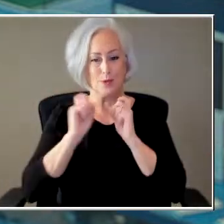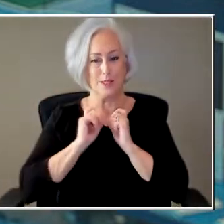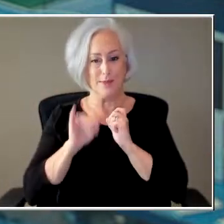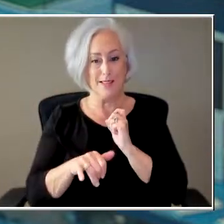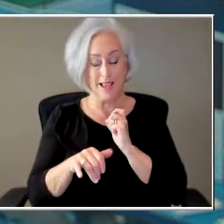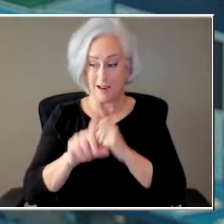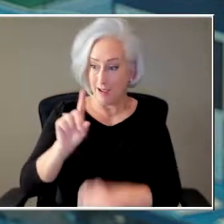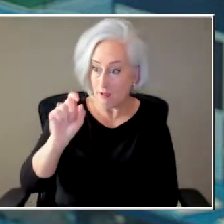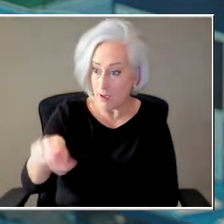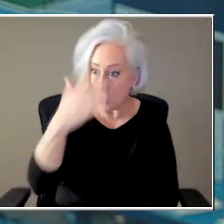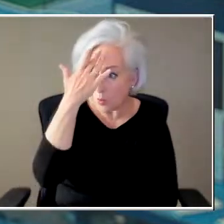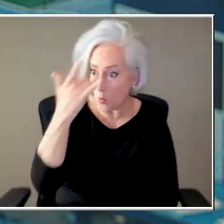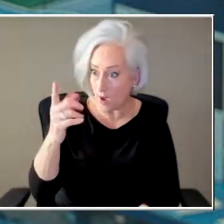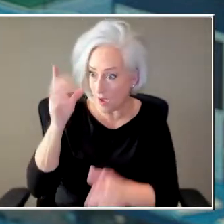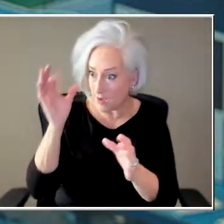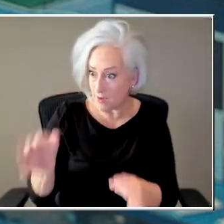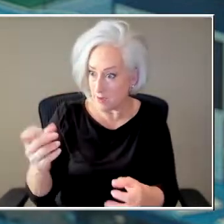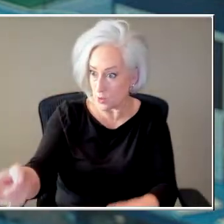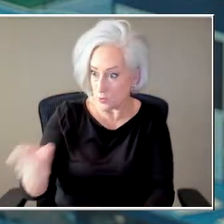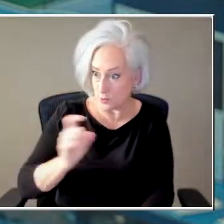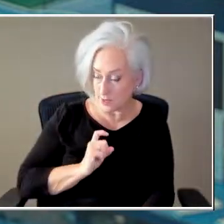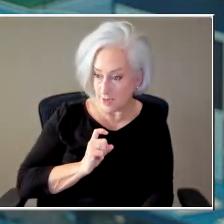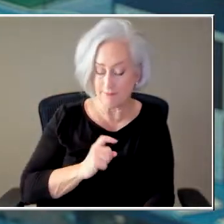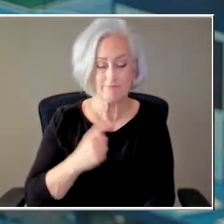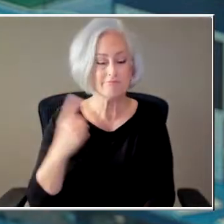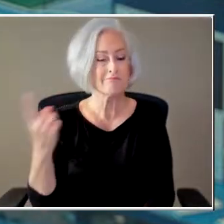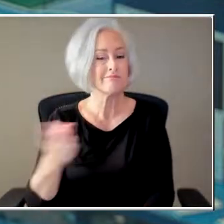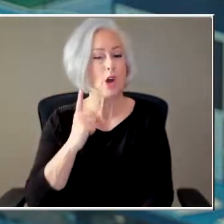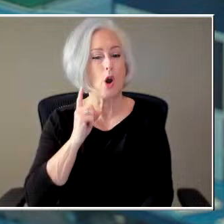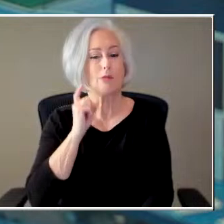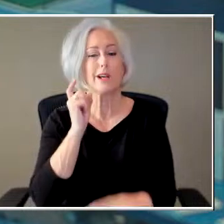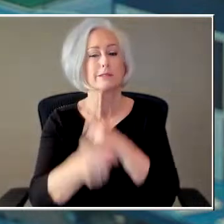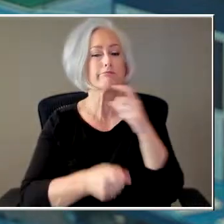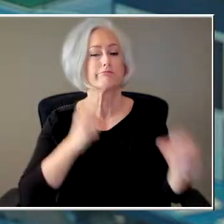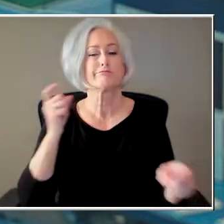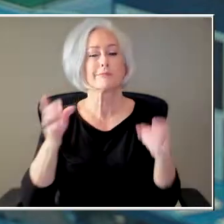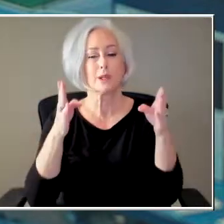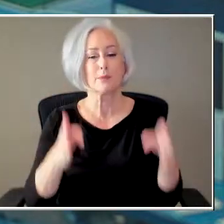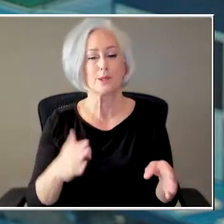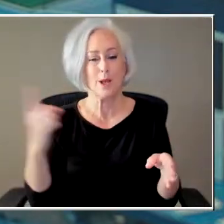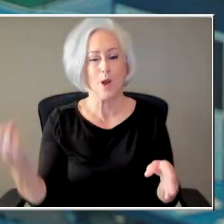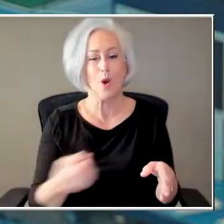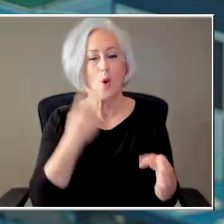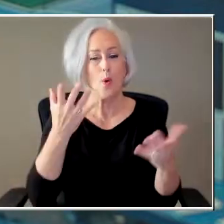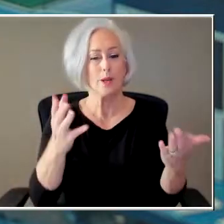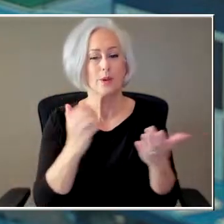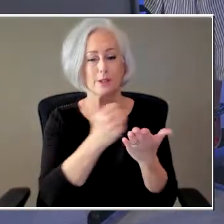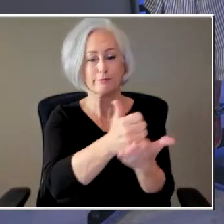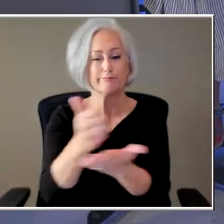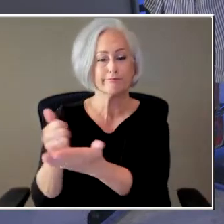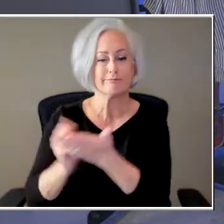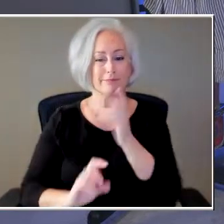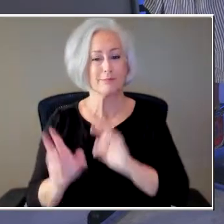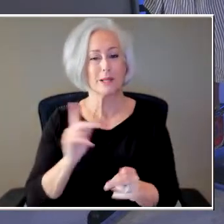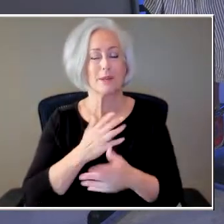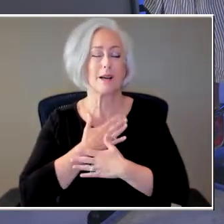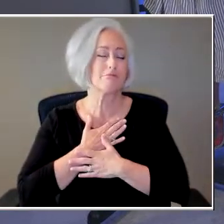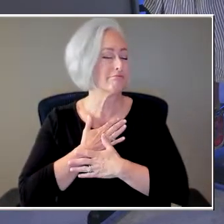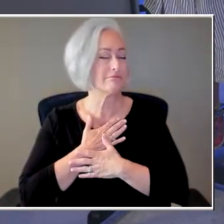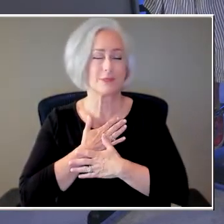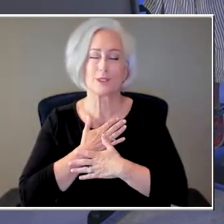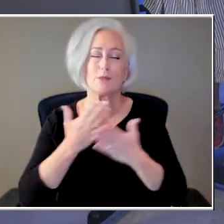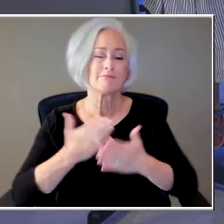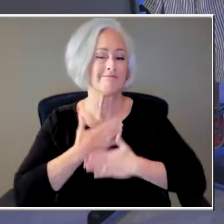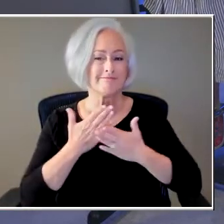he just says that he's always been a very generous person and always looked for ways to help people. So I'm just so grateful. And he is what we call an